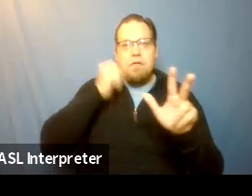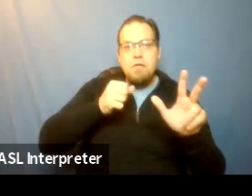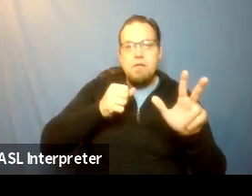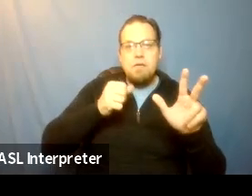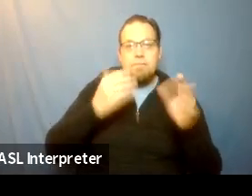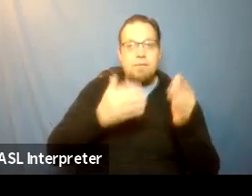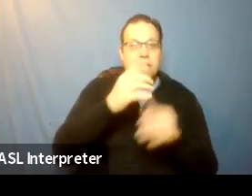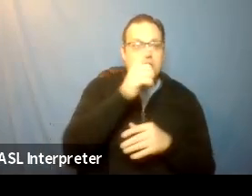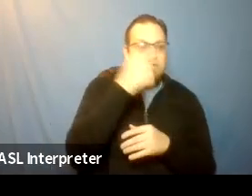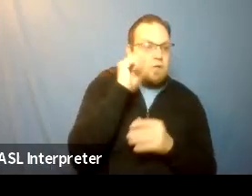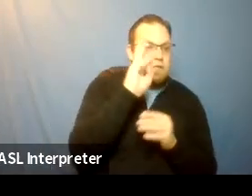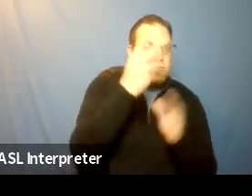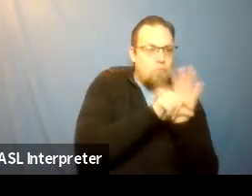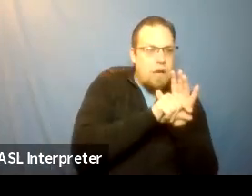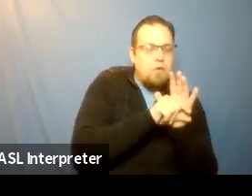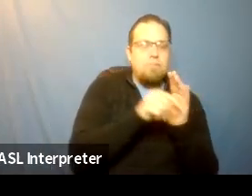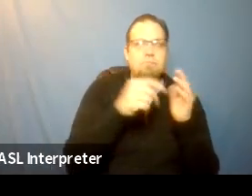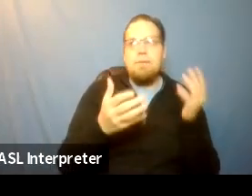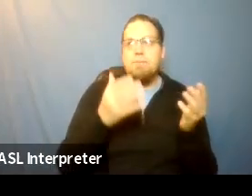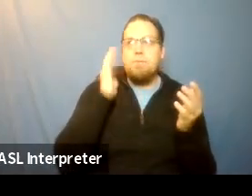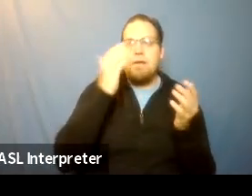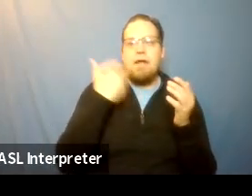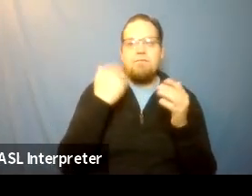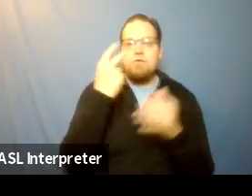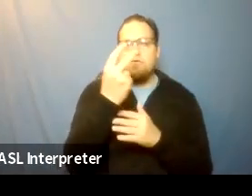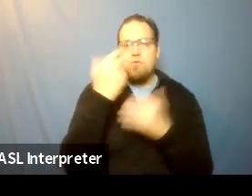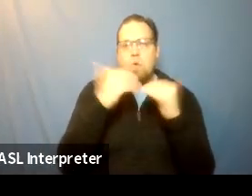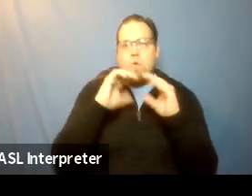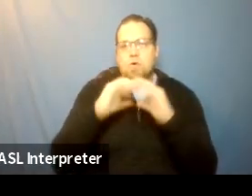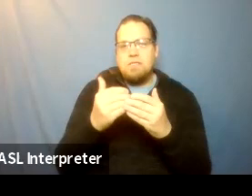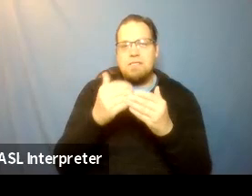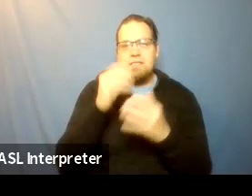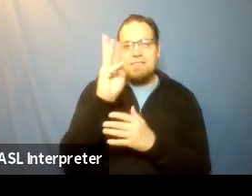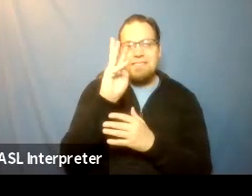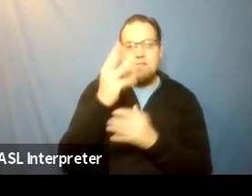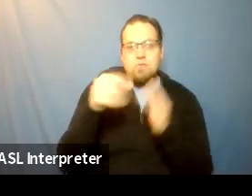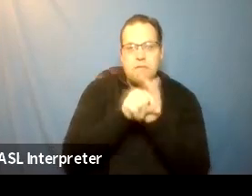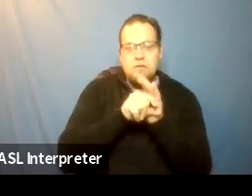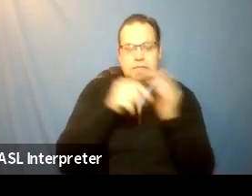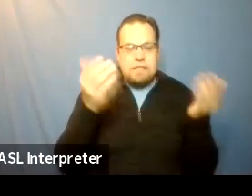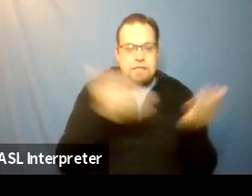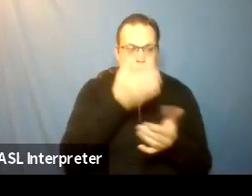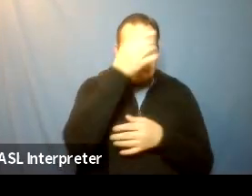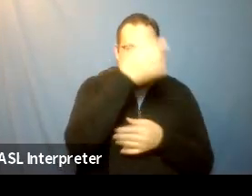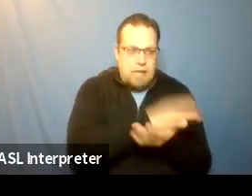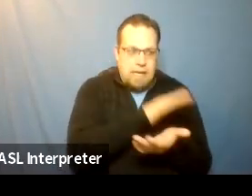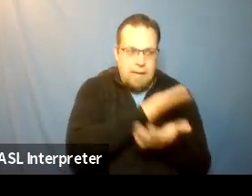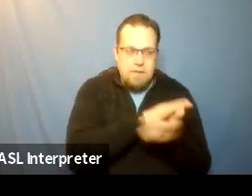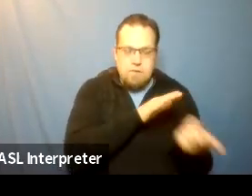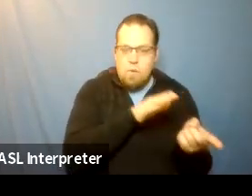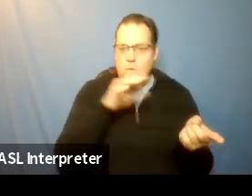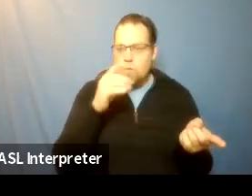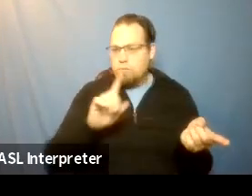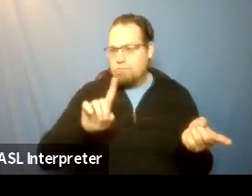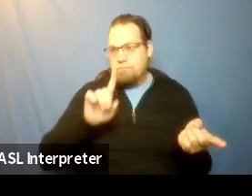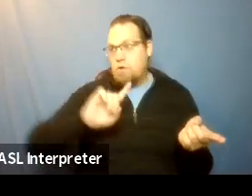for 6th graders. And so there might be 2 cohorts of 6th graders on campus, and one cohort might go to